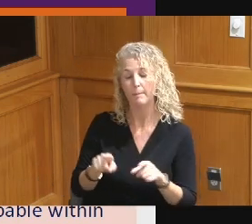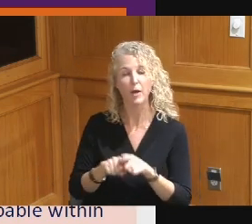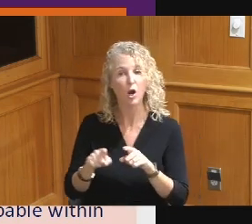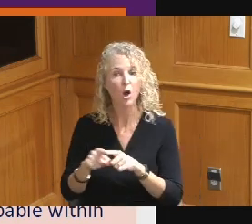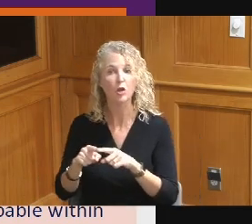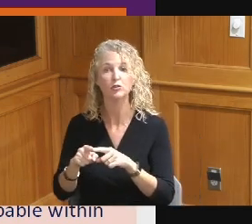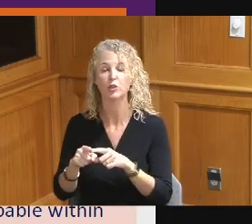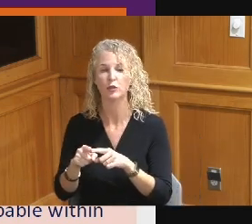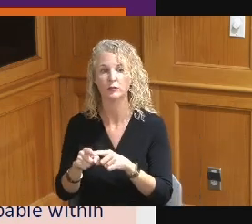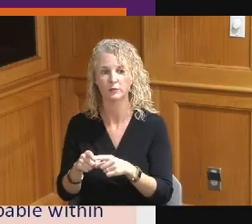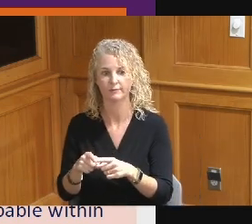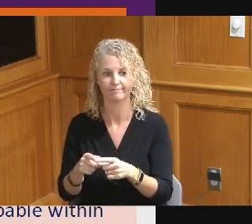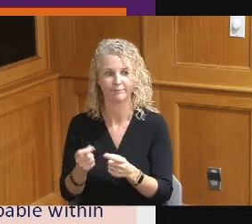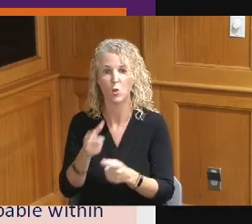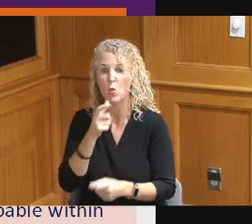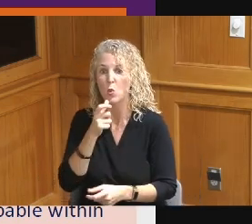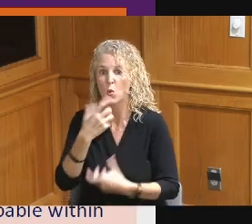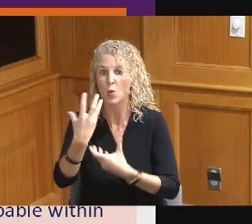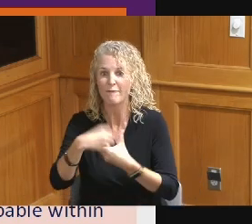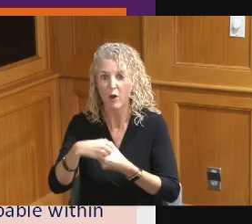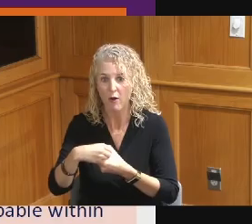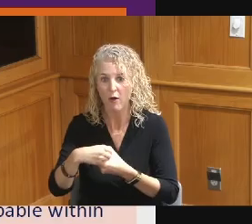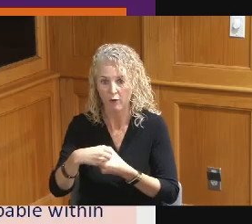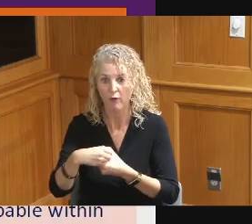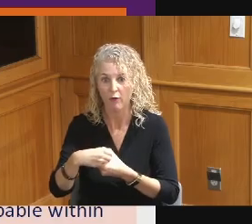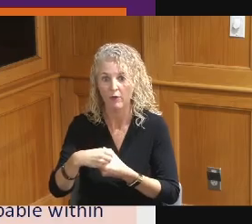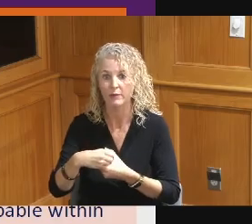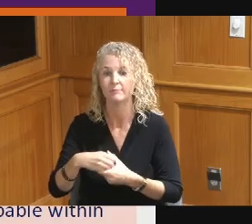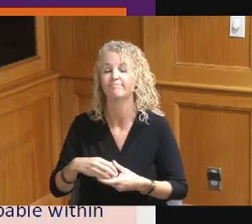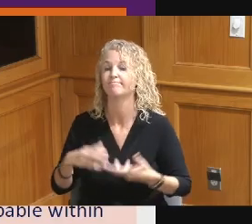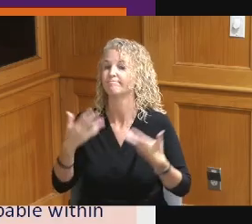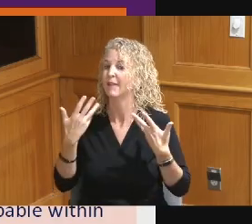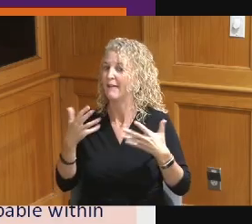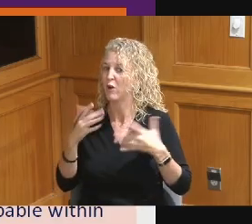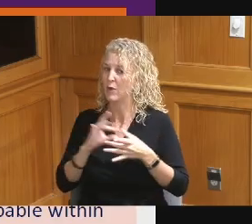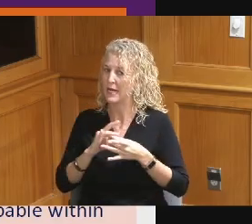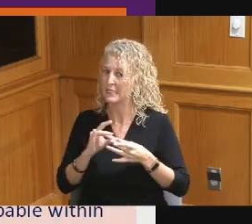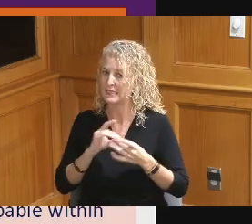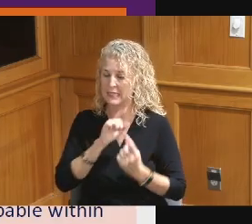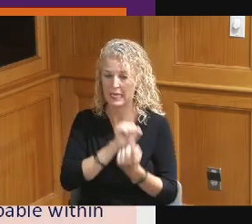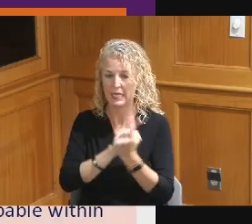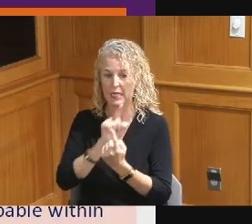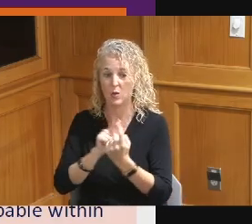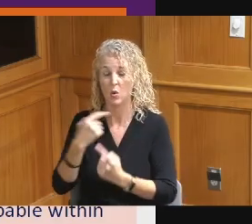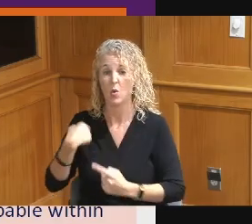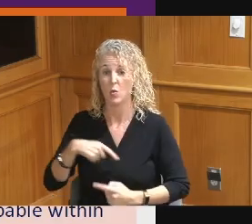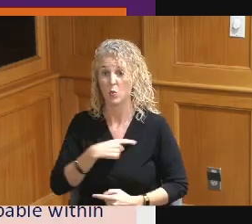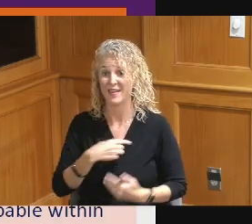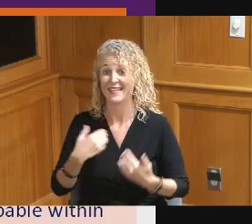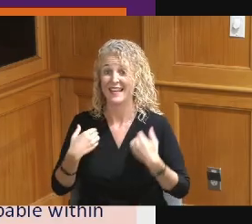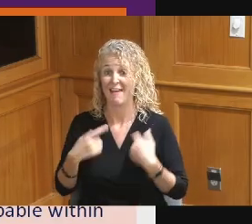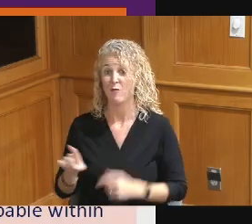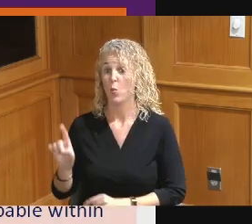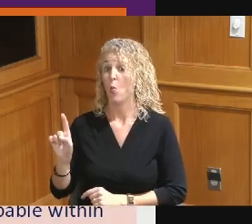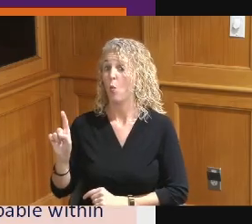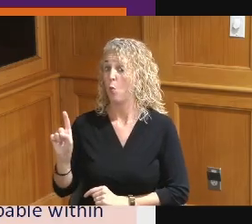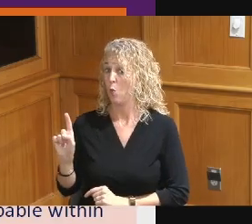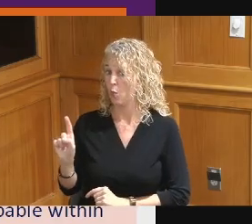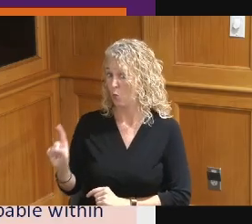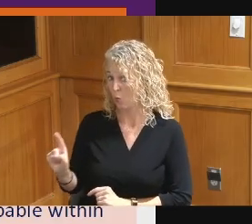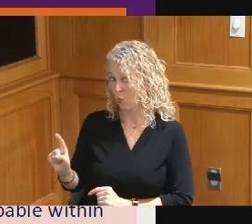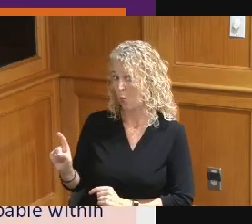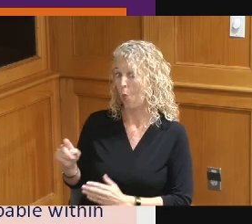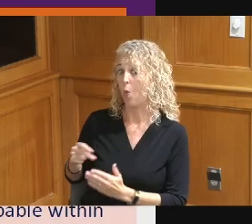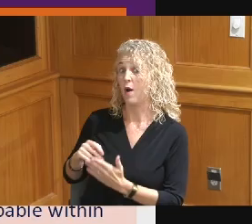all the different partners in the ecosystem. I've said this to all of you individually. We have a project that has gone pretty far along that we're